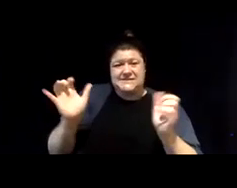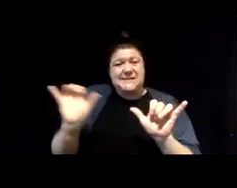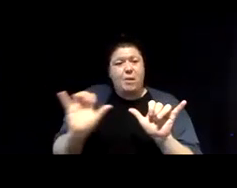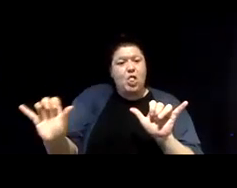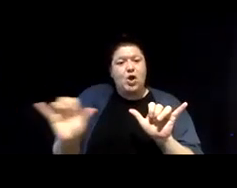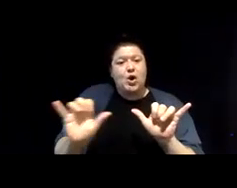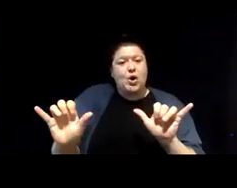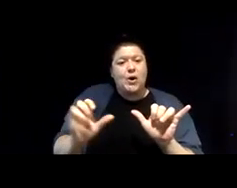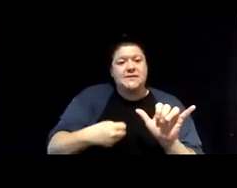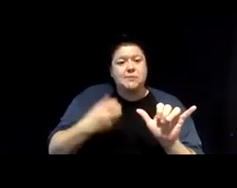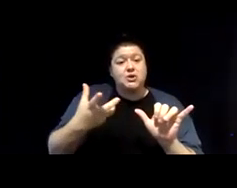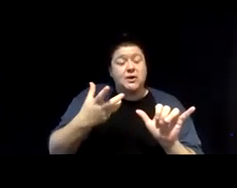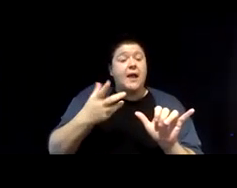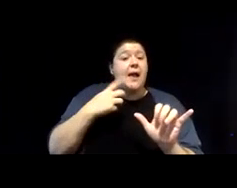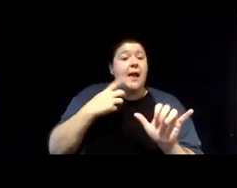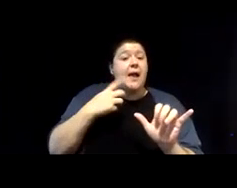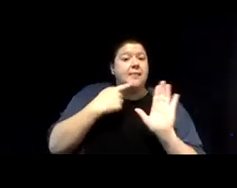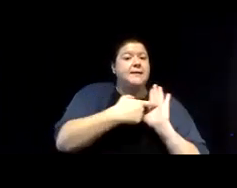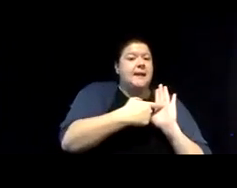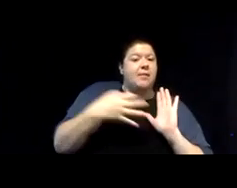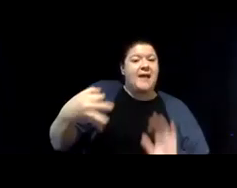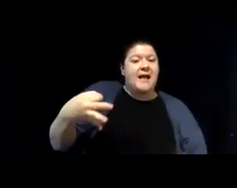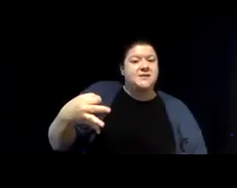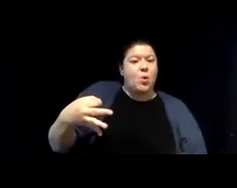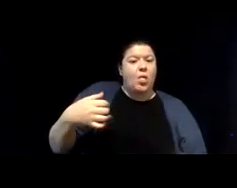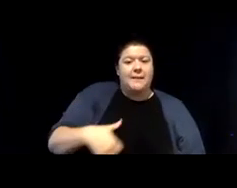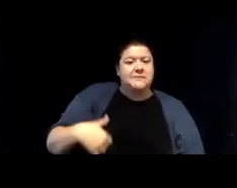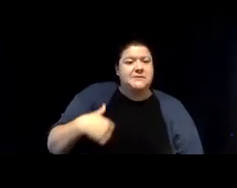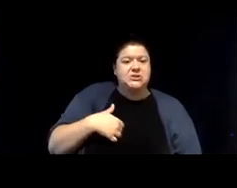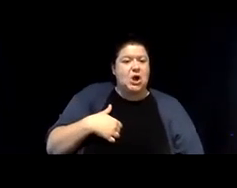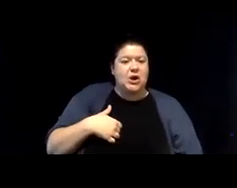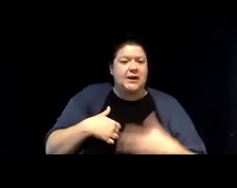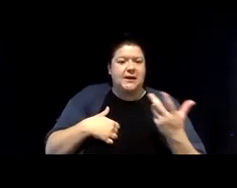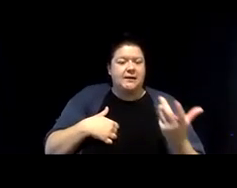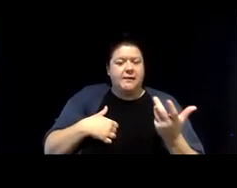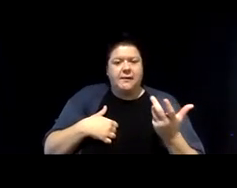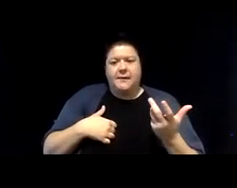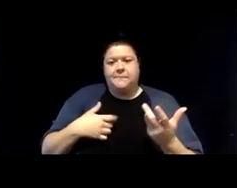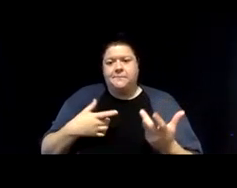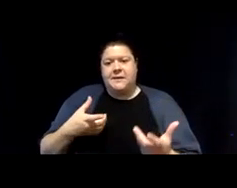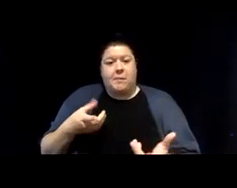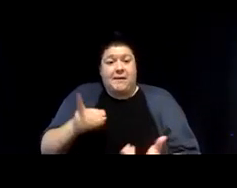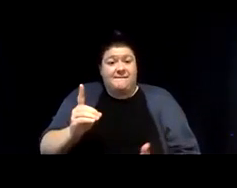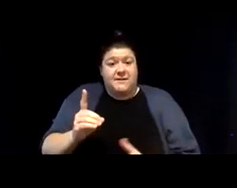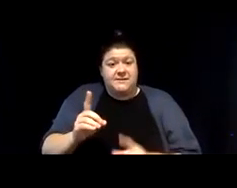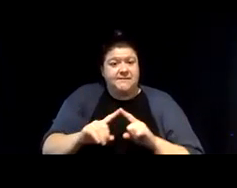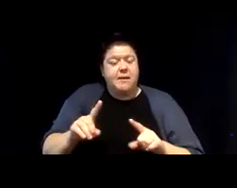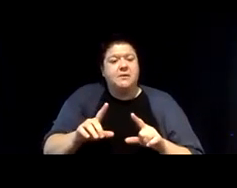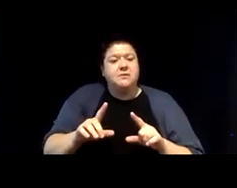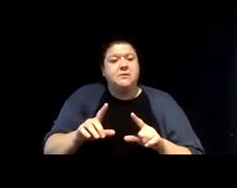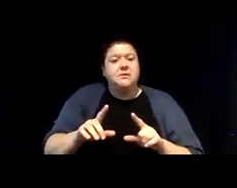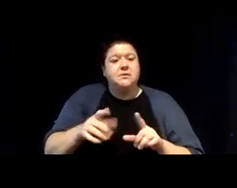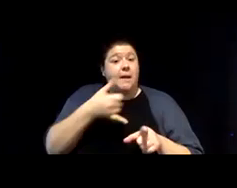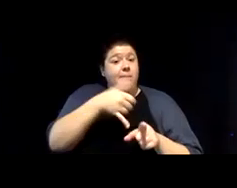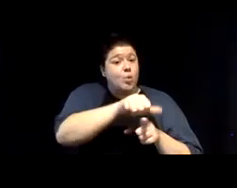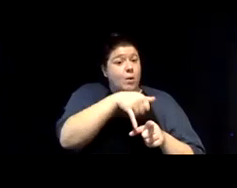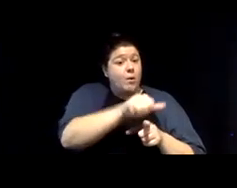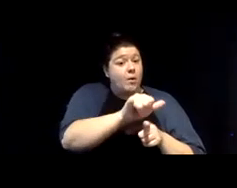of asshole, and I'm sorry, that's offensive, it's profane, but we run into profanity in our appointments. And